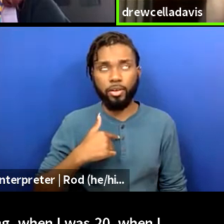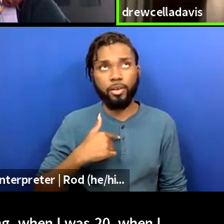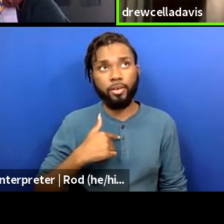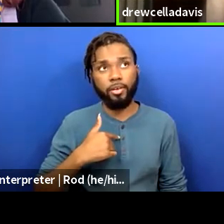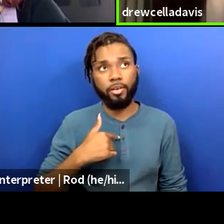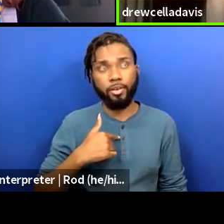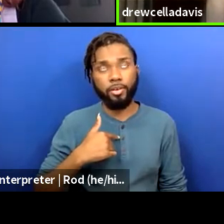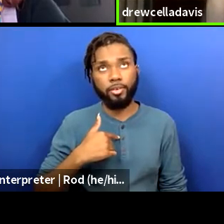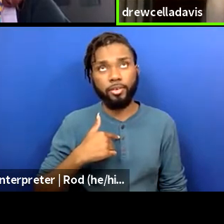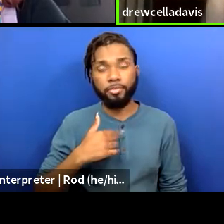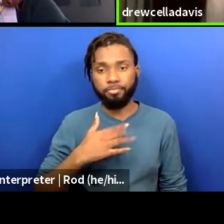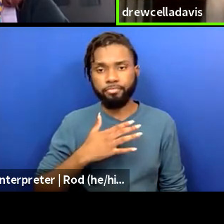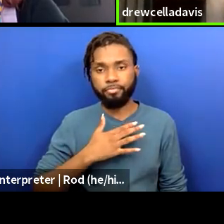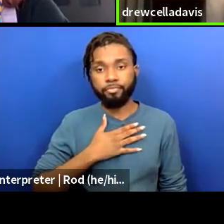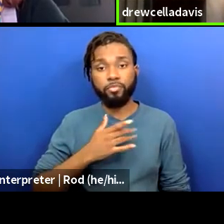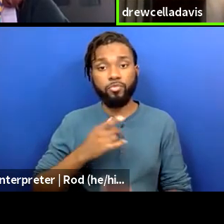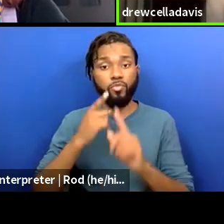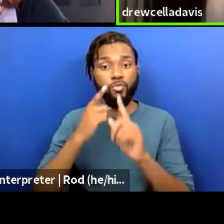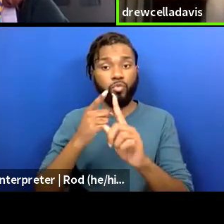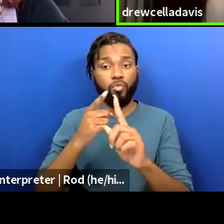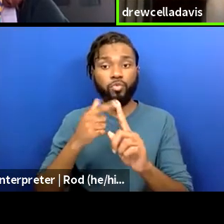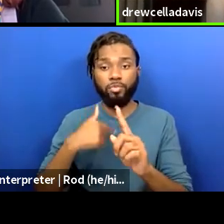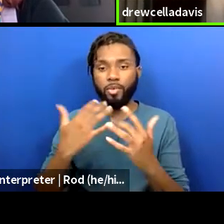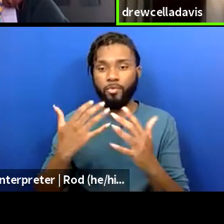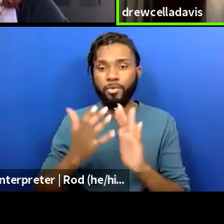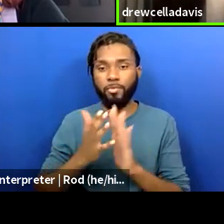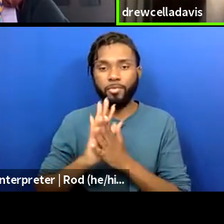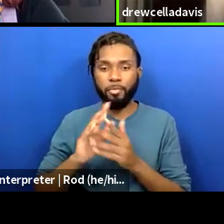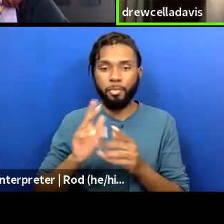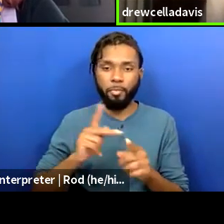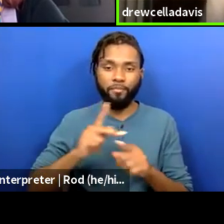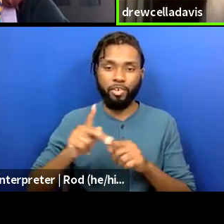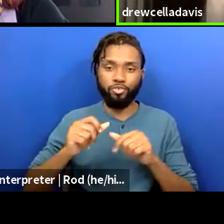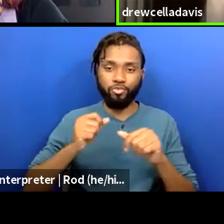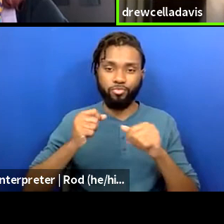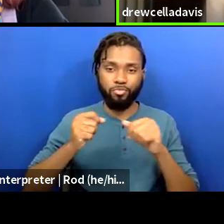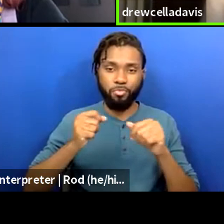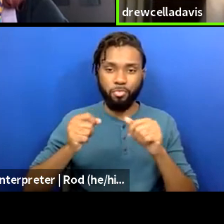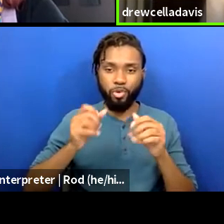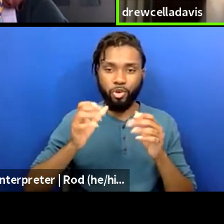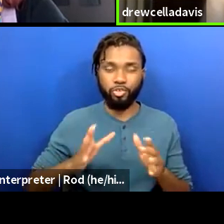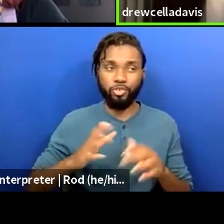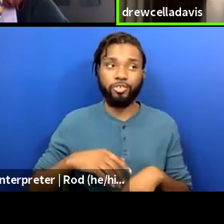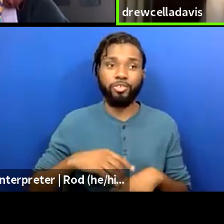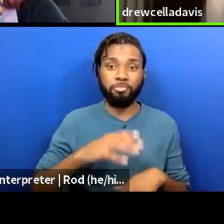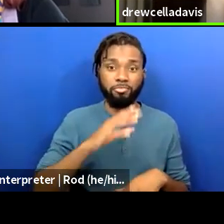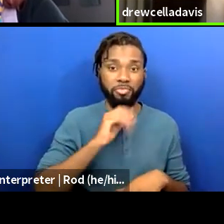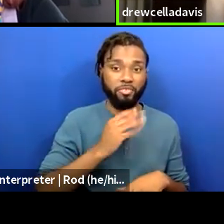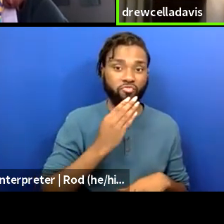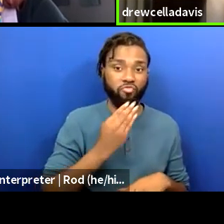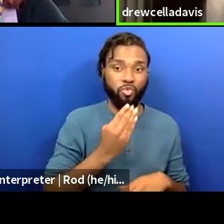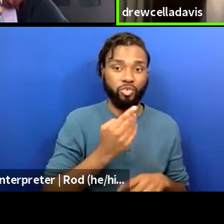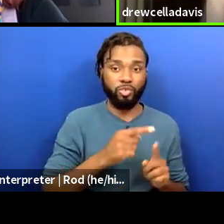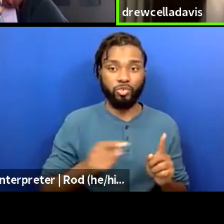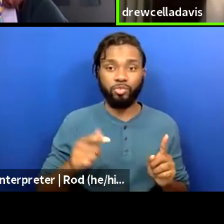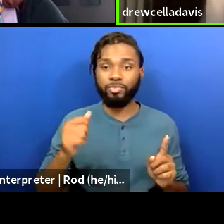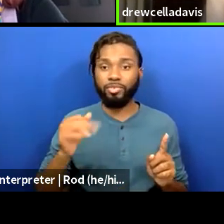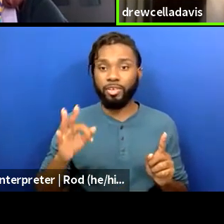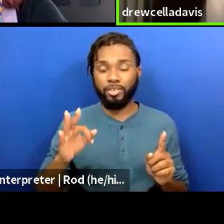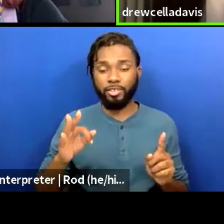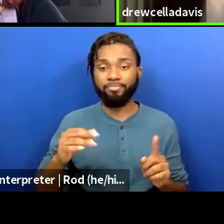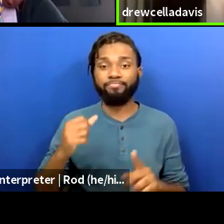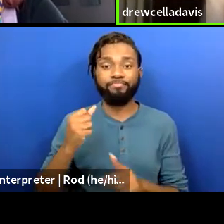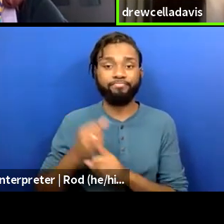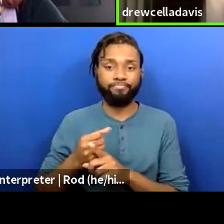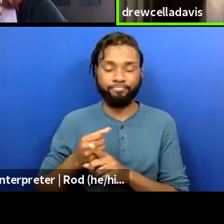My goal was I wanted to be a professional boxer from like 14 to 19. And then I got diagnosed with